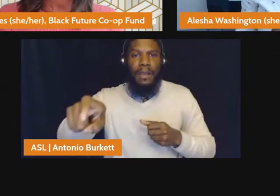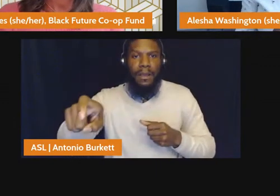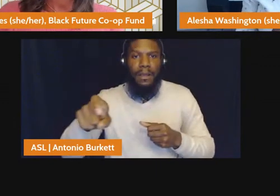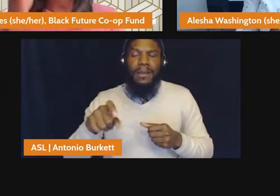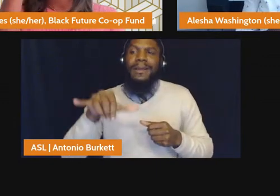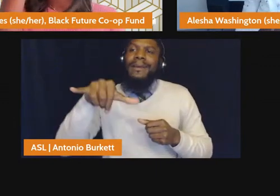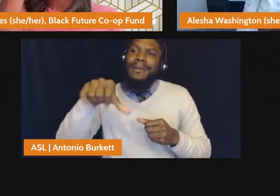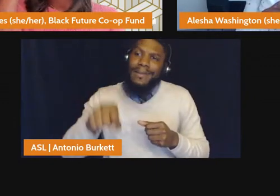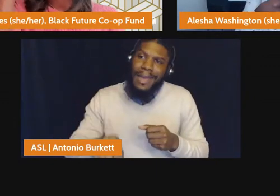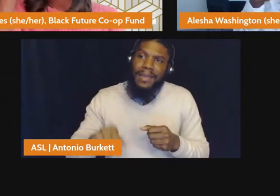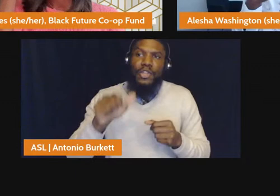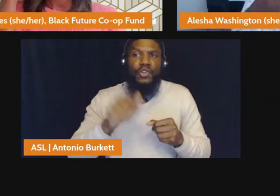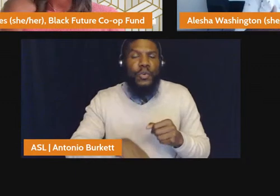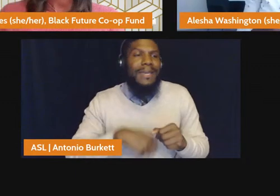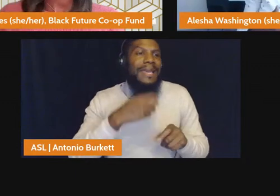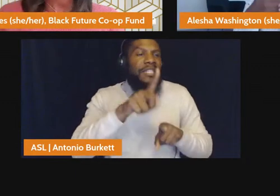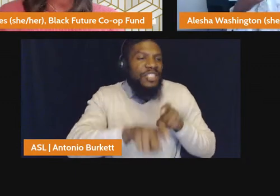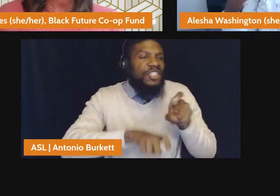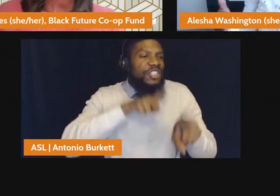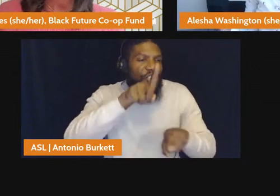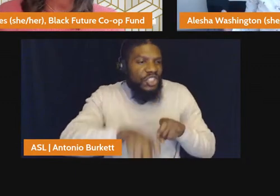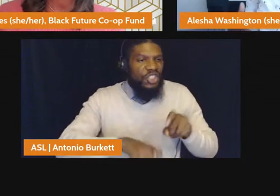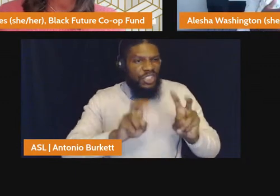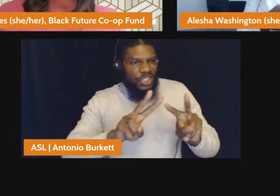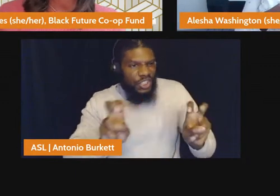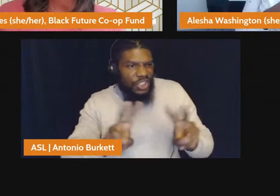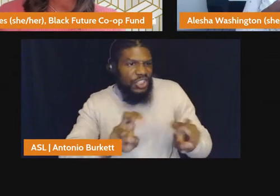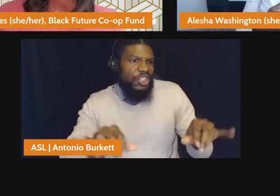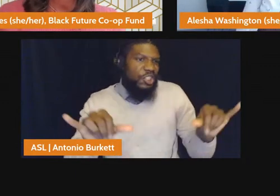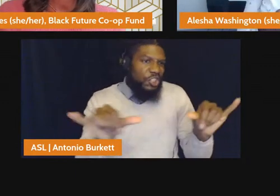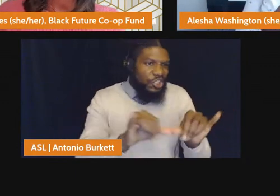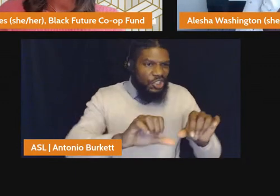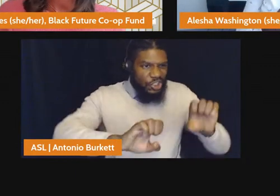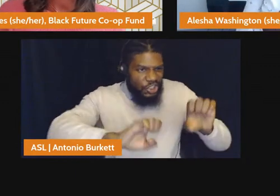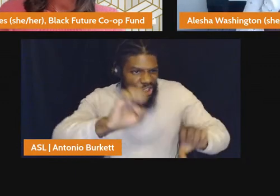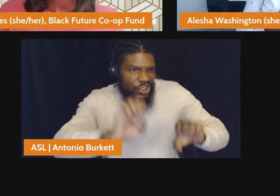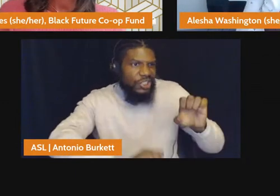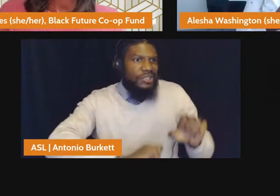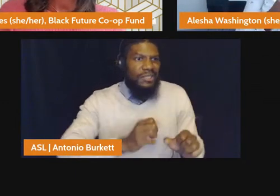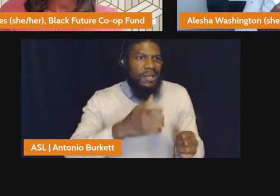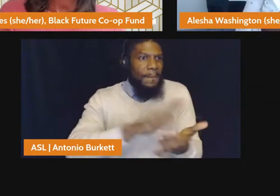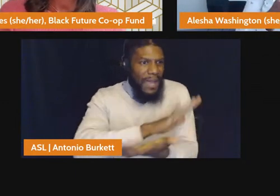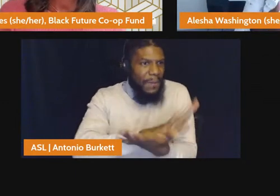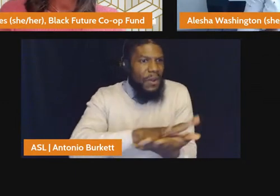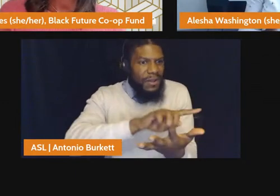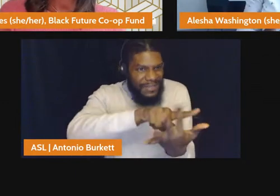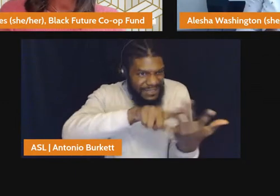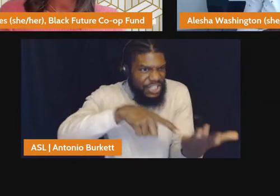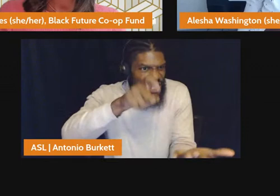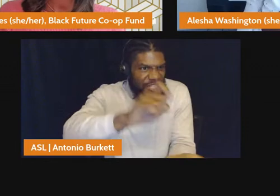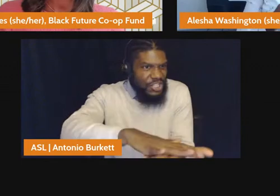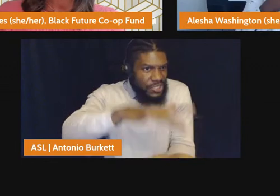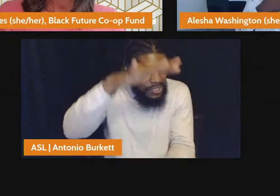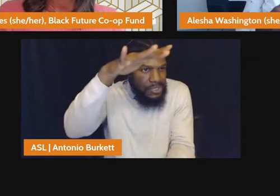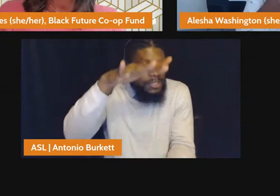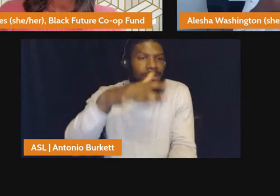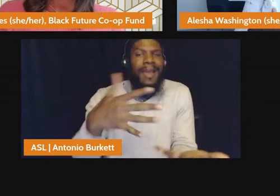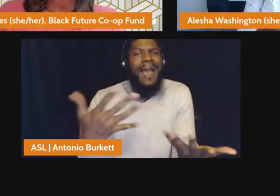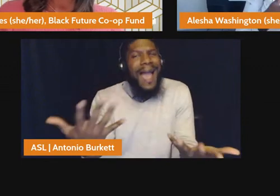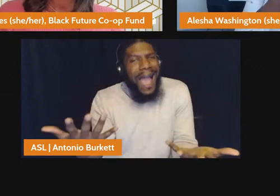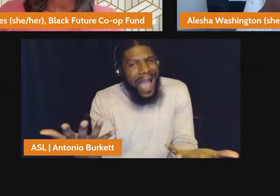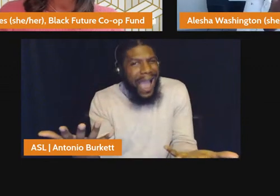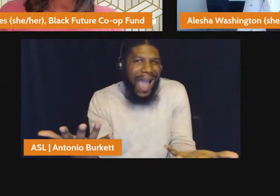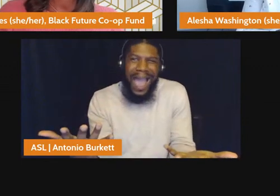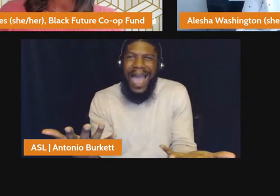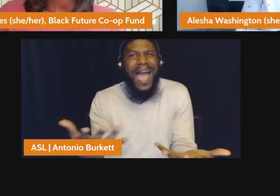bunch of documents to review and analyze this and analyze that, at some point we just gotta, you know, make the bet, right? Like, just make